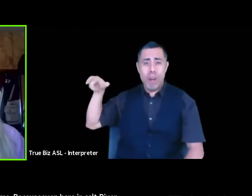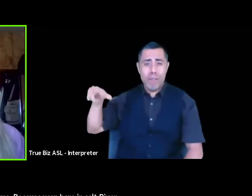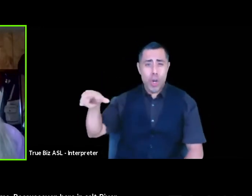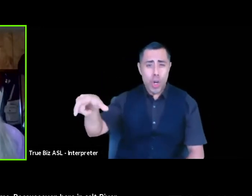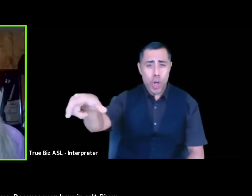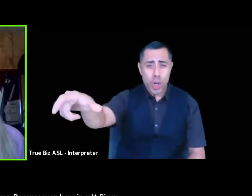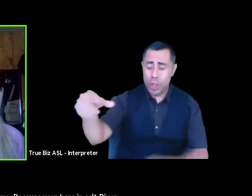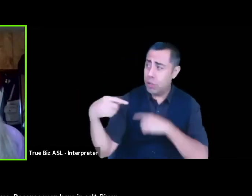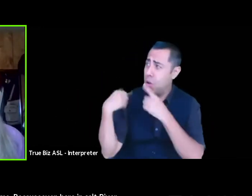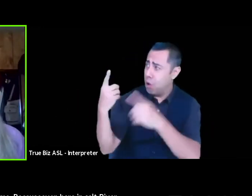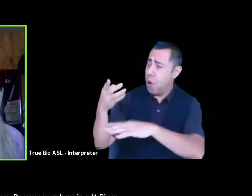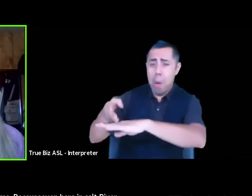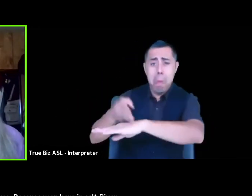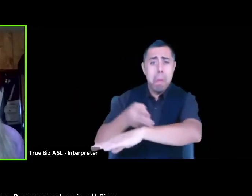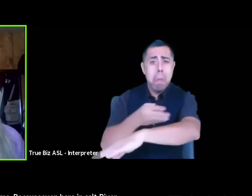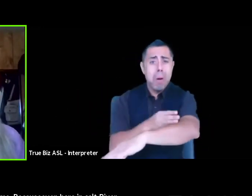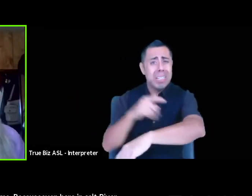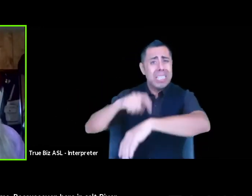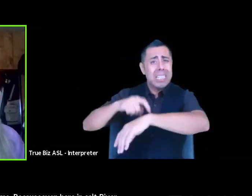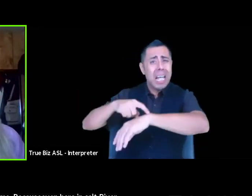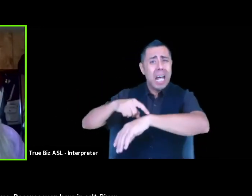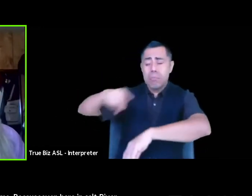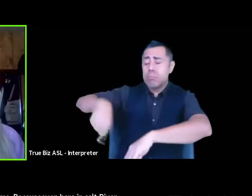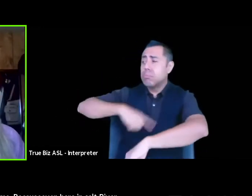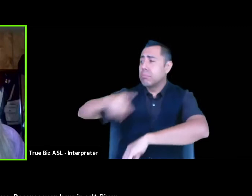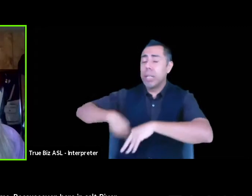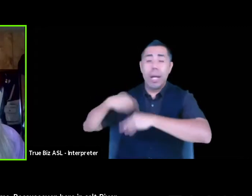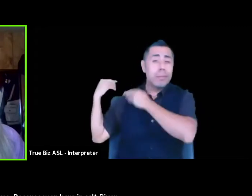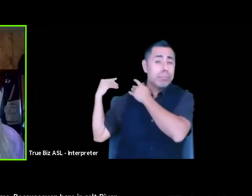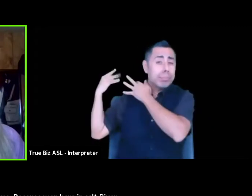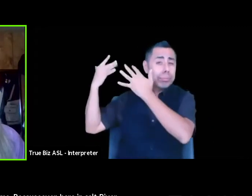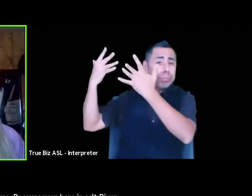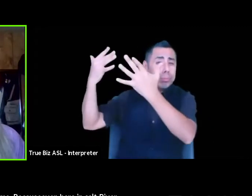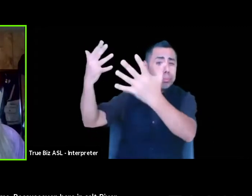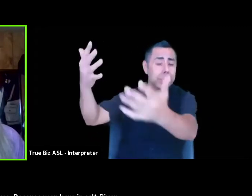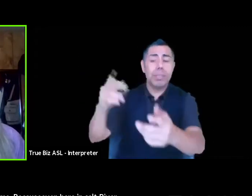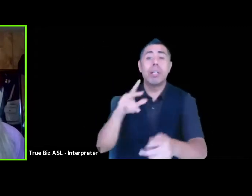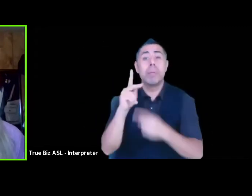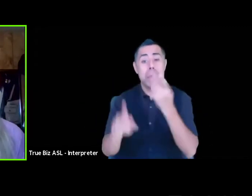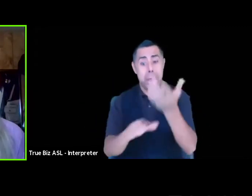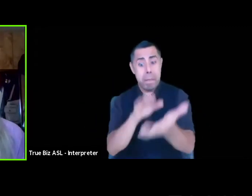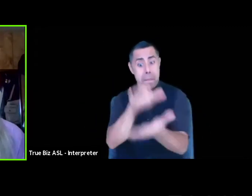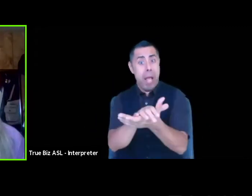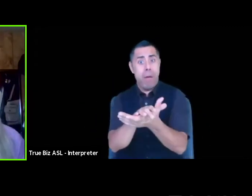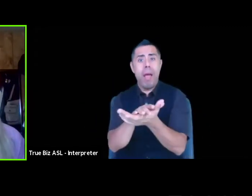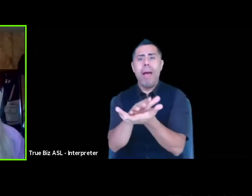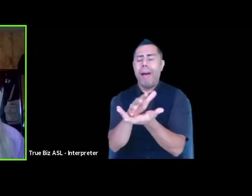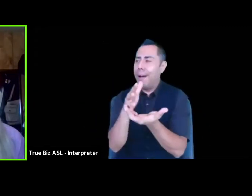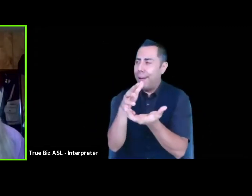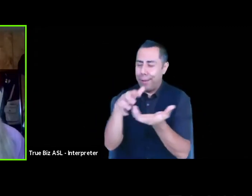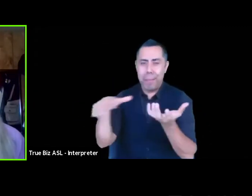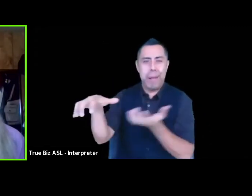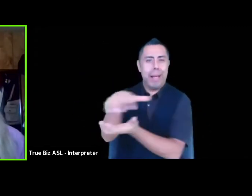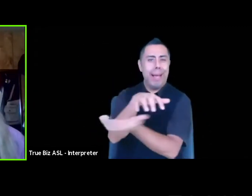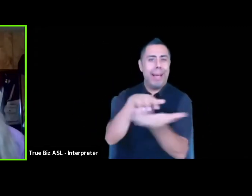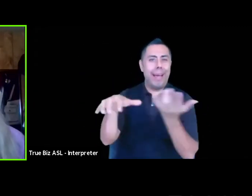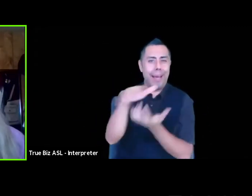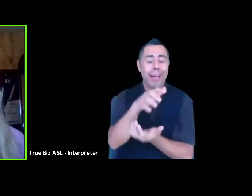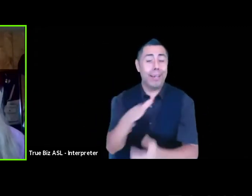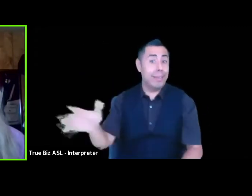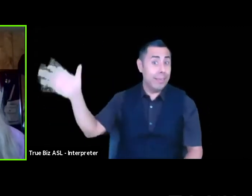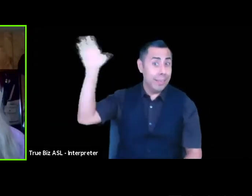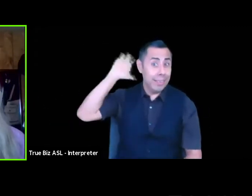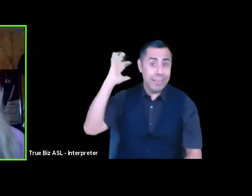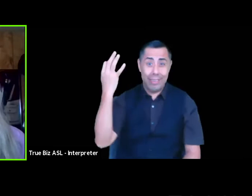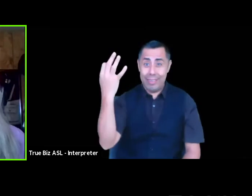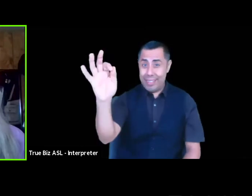passed, there have been a lot of intermarriages now. Whereas, like I said, back in like 55 and 56, when we moved